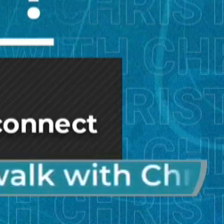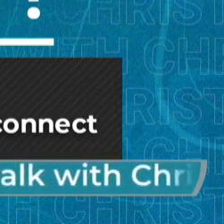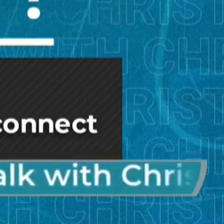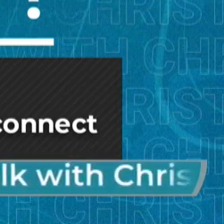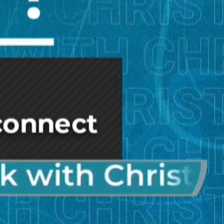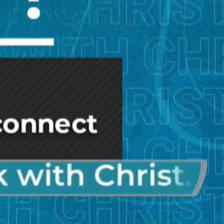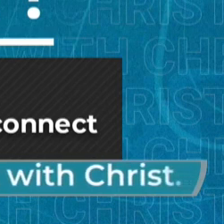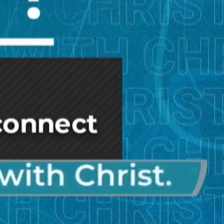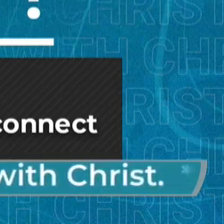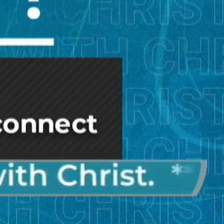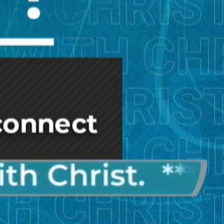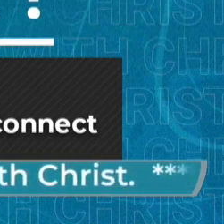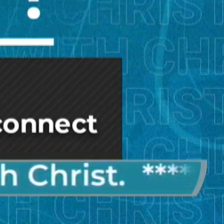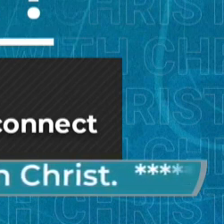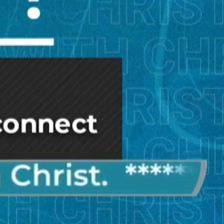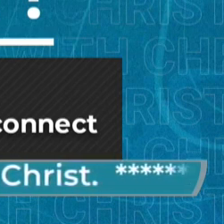+234 915 444 9263. I repeat that phone number.